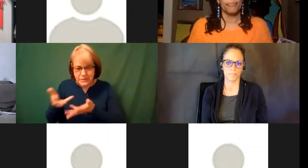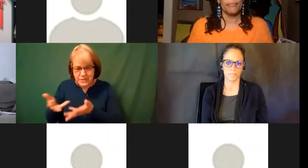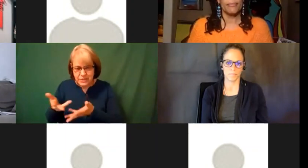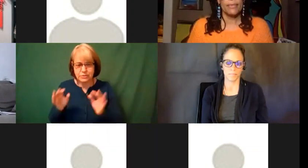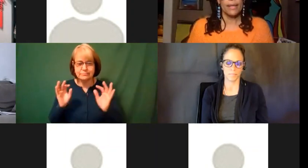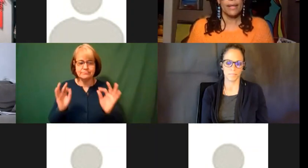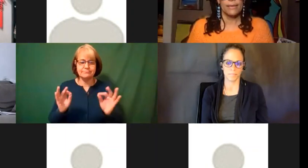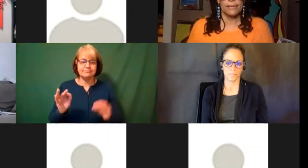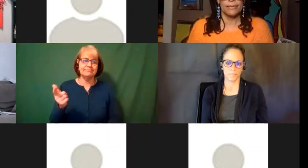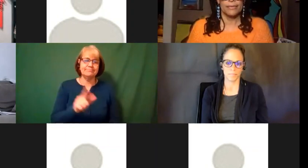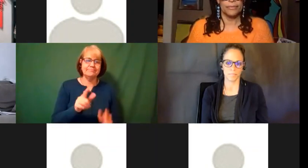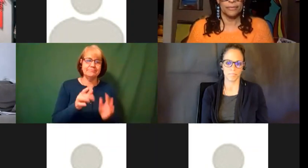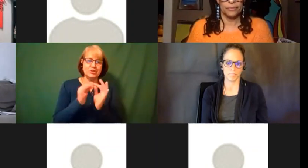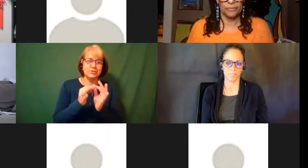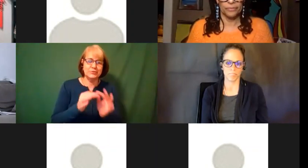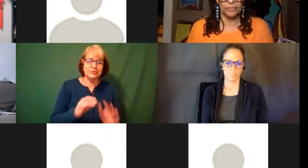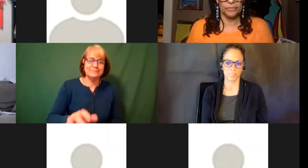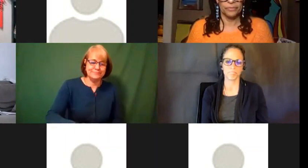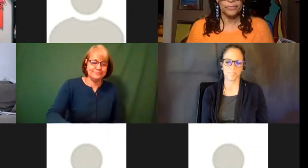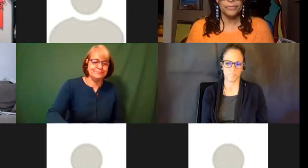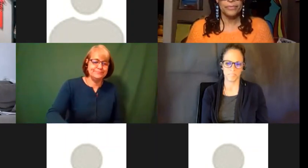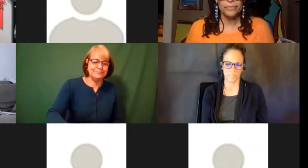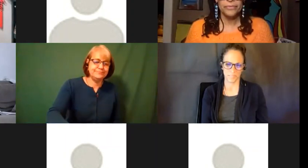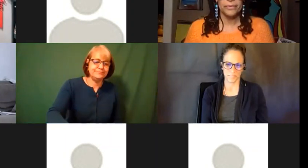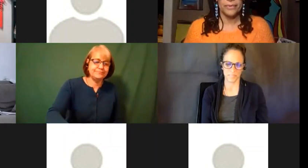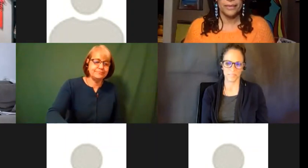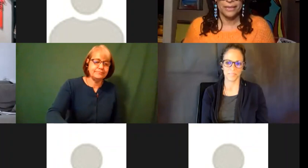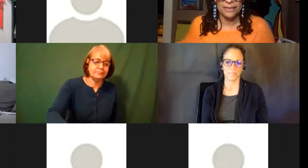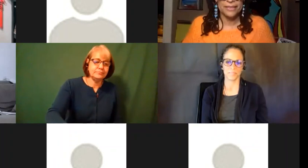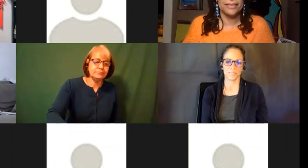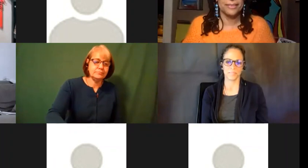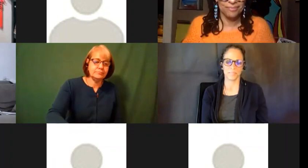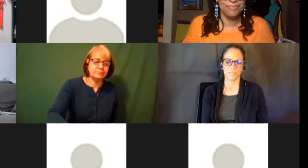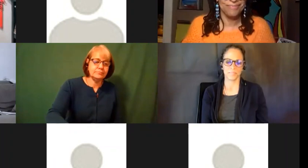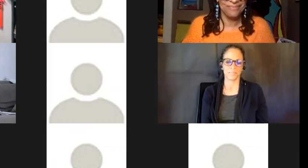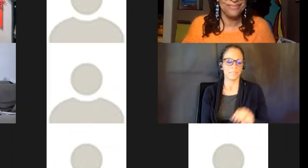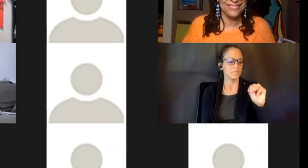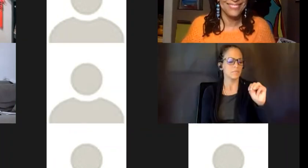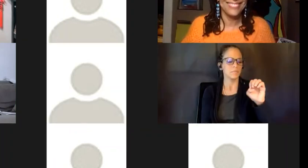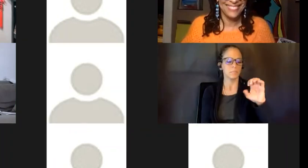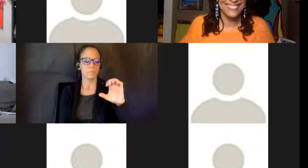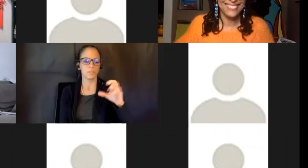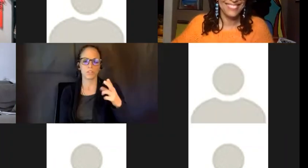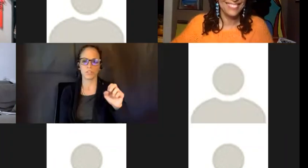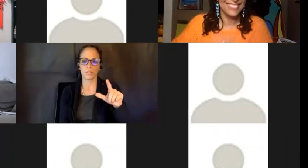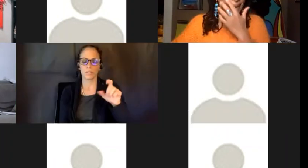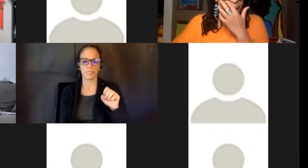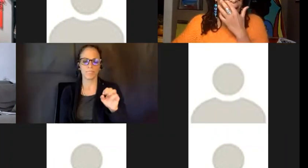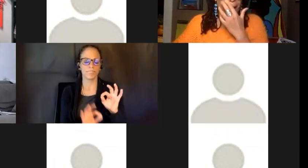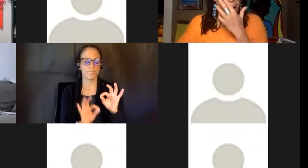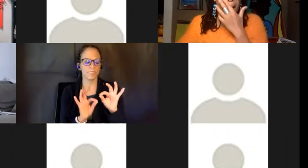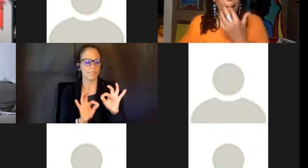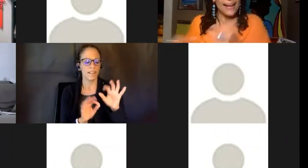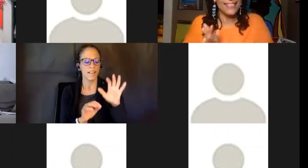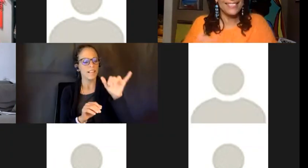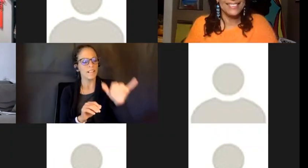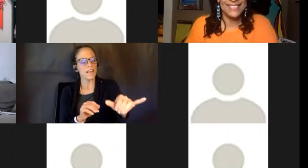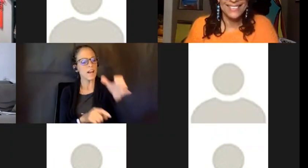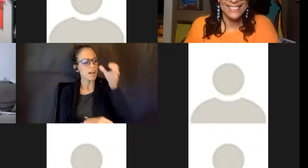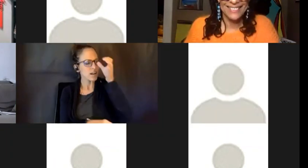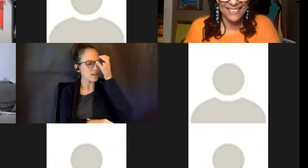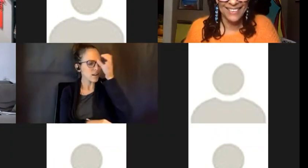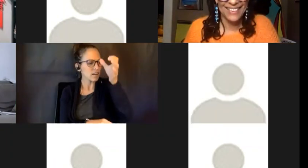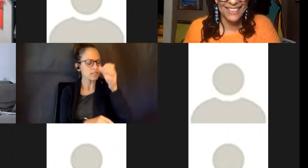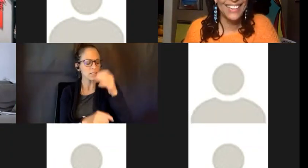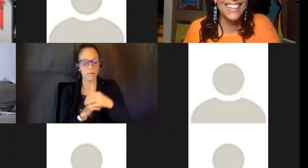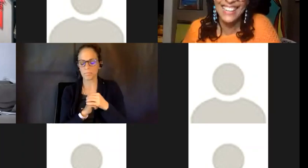I can't think of a more perfect way in which to end this conversation. I am so sorry that